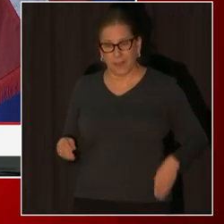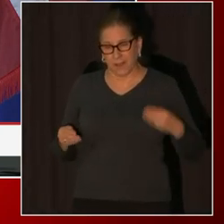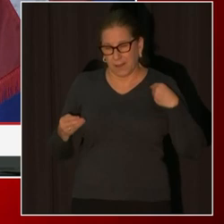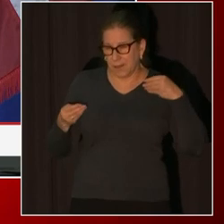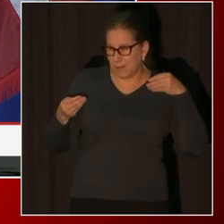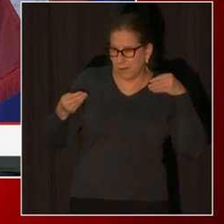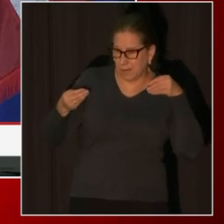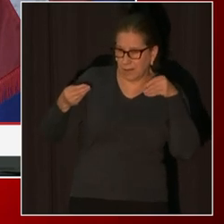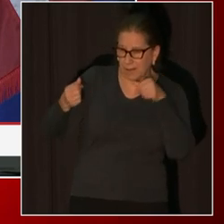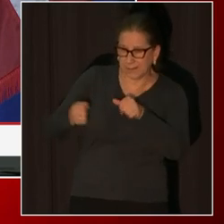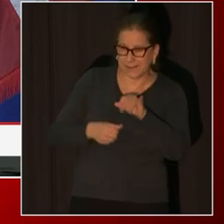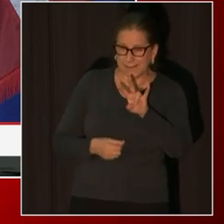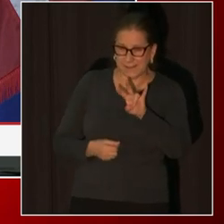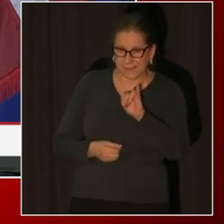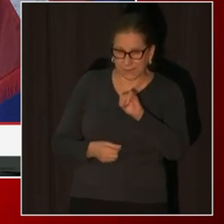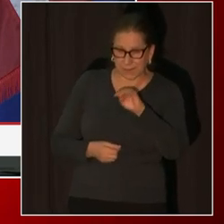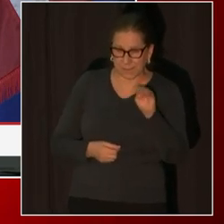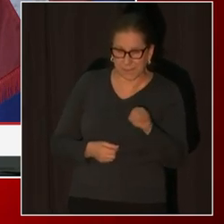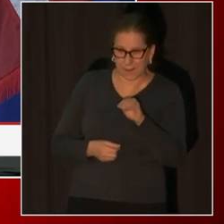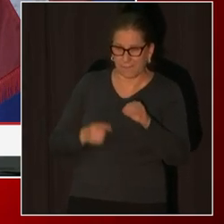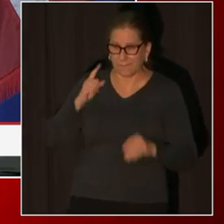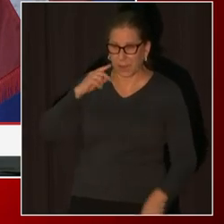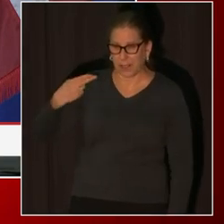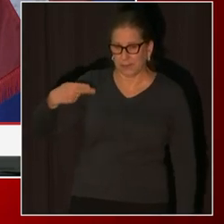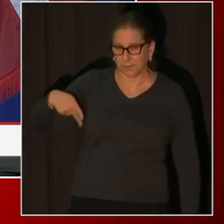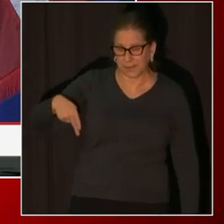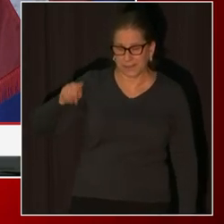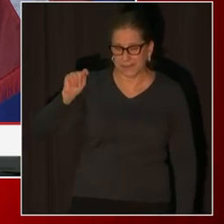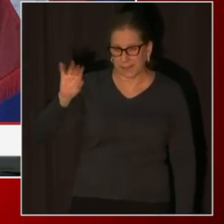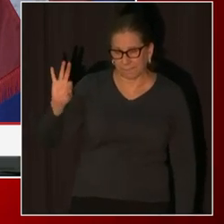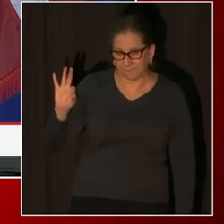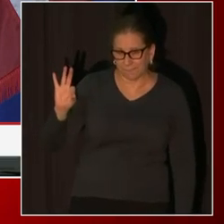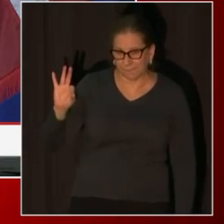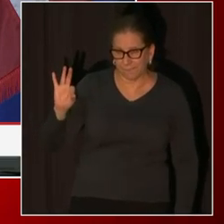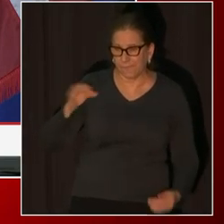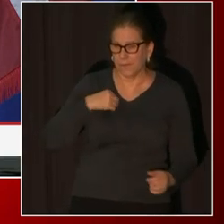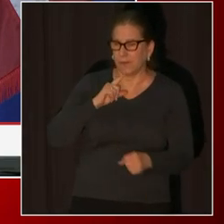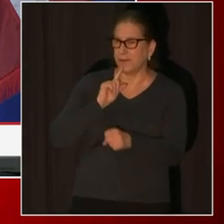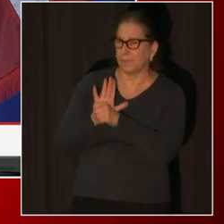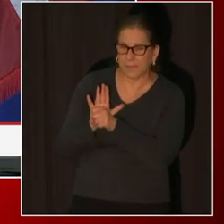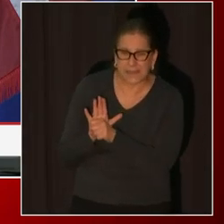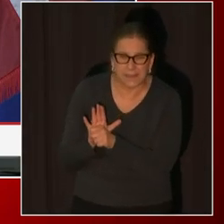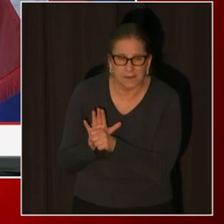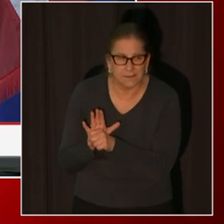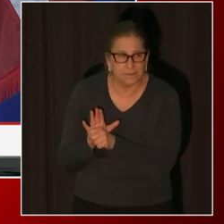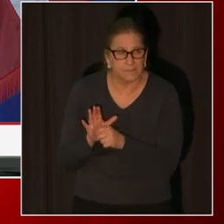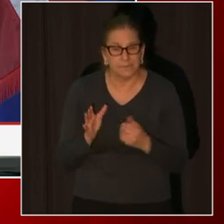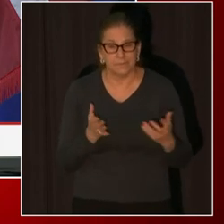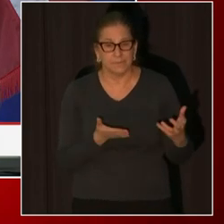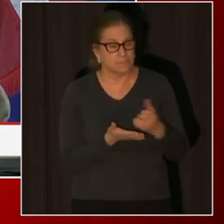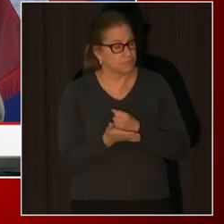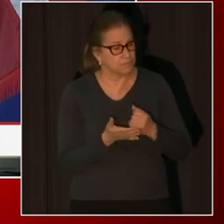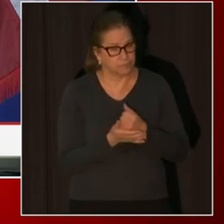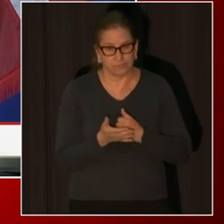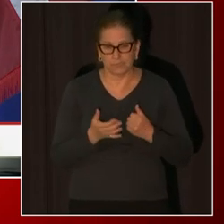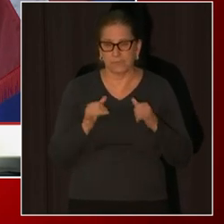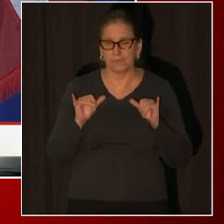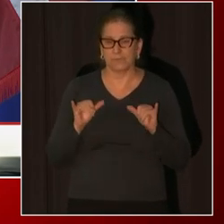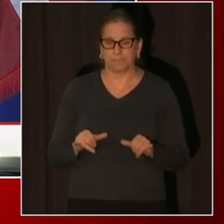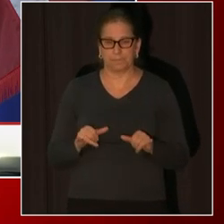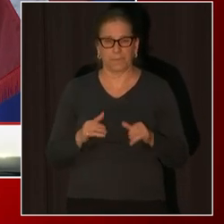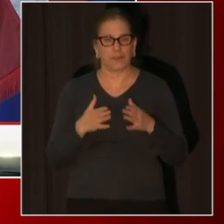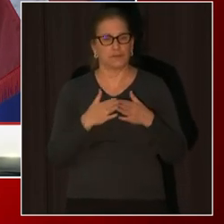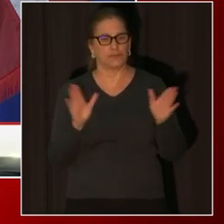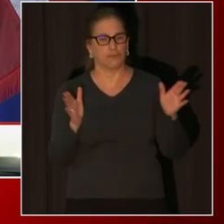HPTF. I made the commitment that no matter what the revenues coming in were, that we would use our general funds to spend $100